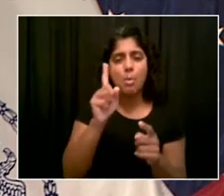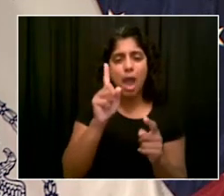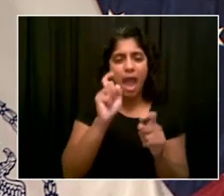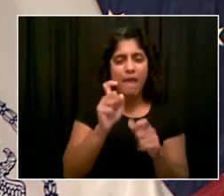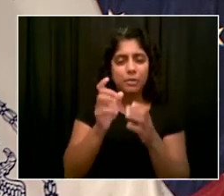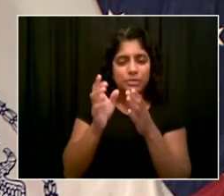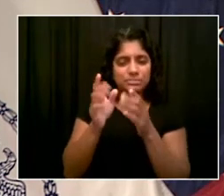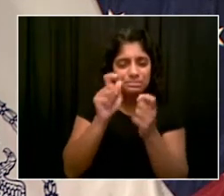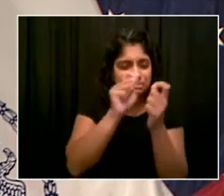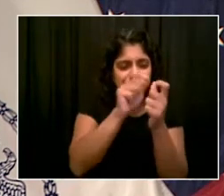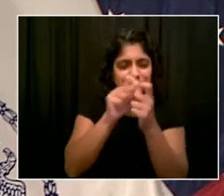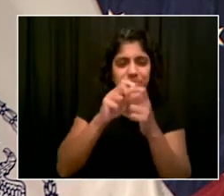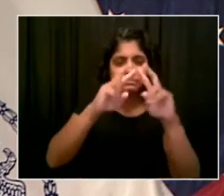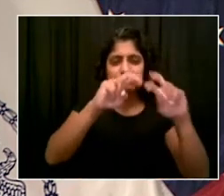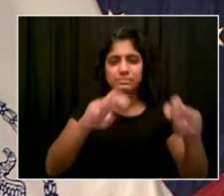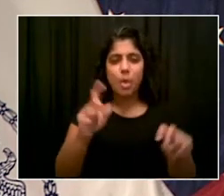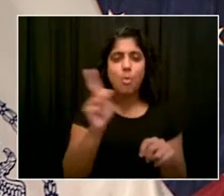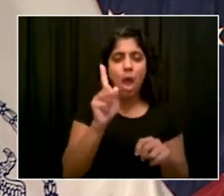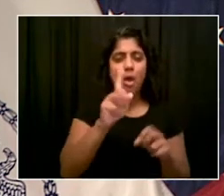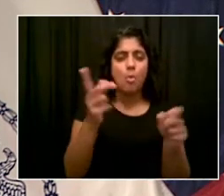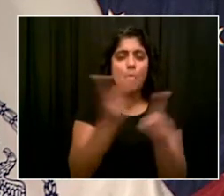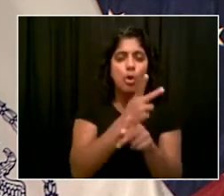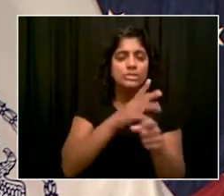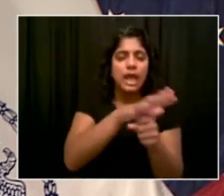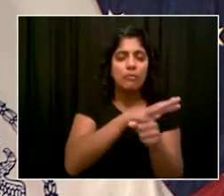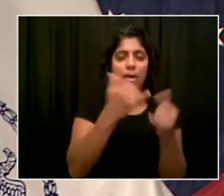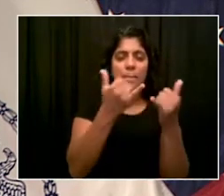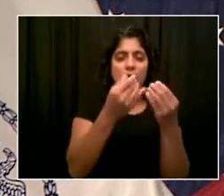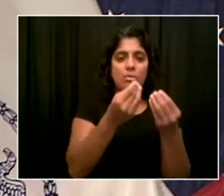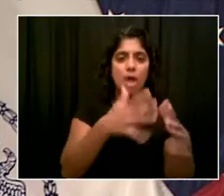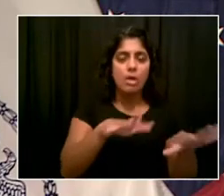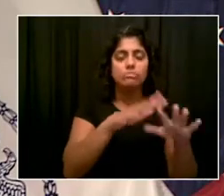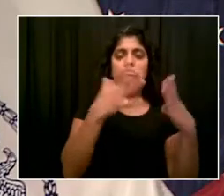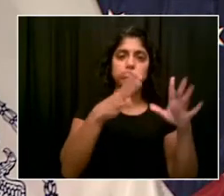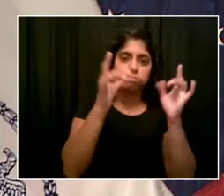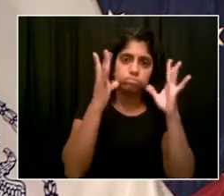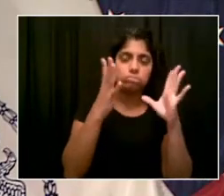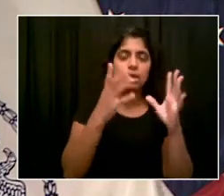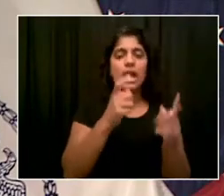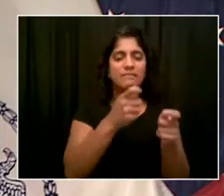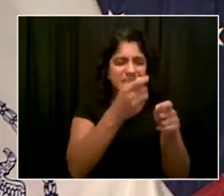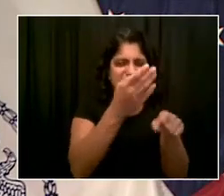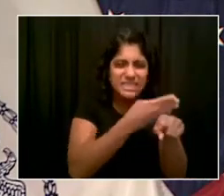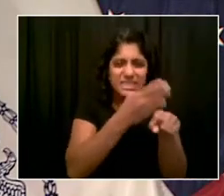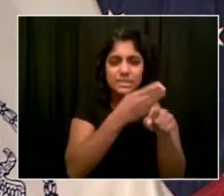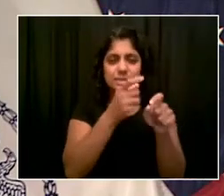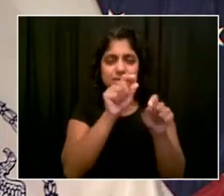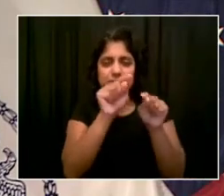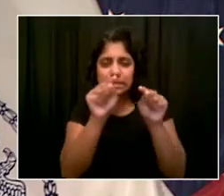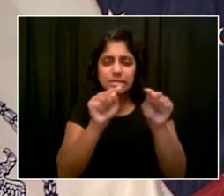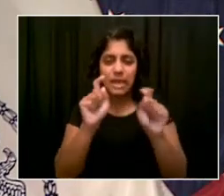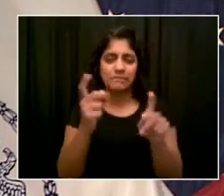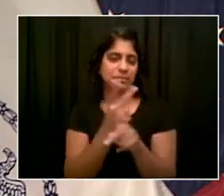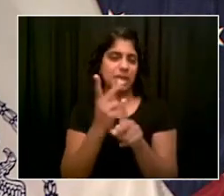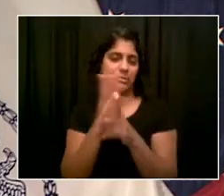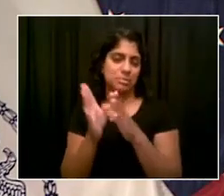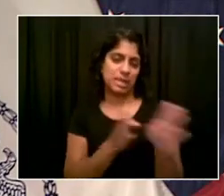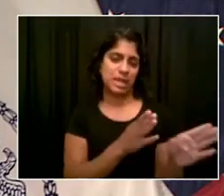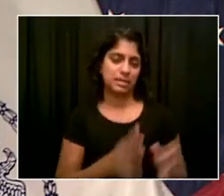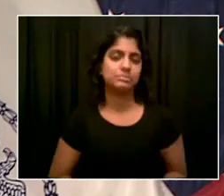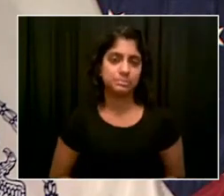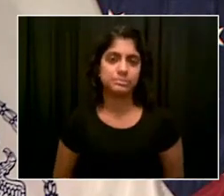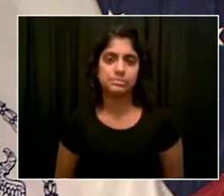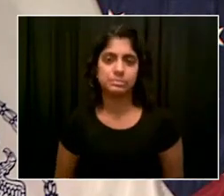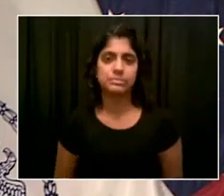Mayor, good morning, and everyone on the call. I hope you can hear me okay. Hey, Andrew, how you doing today? Good. I was wondering, what